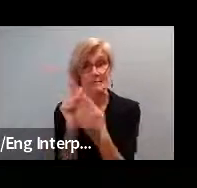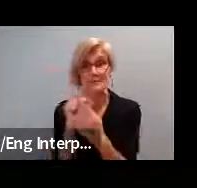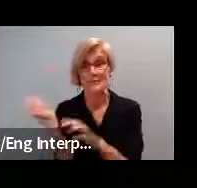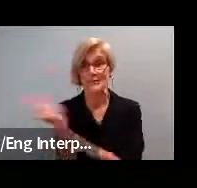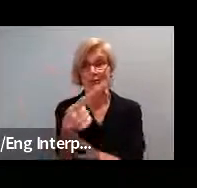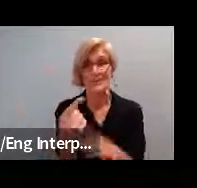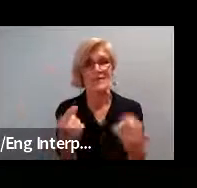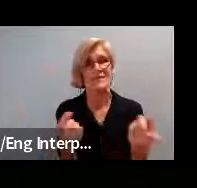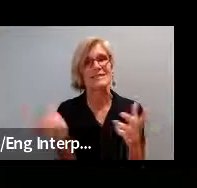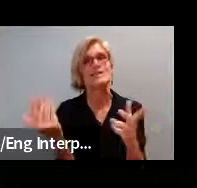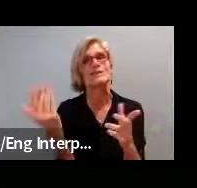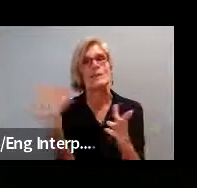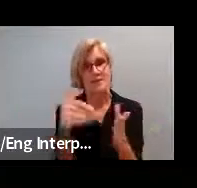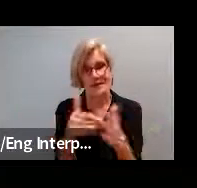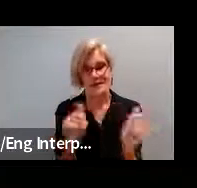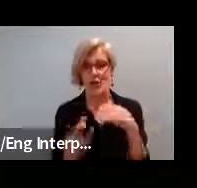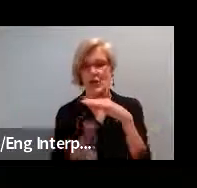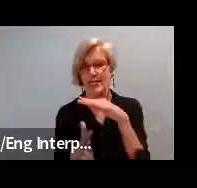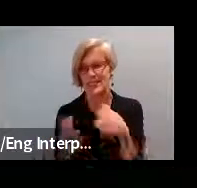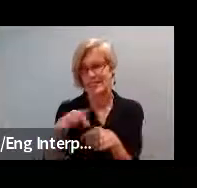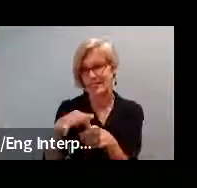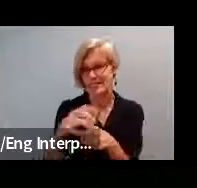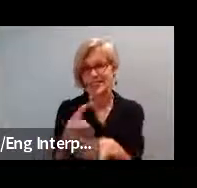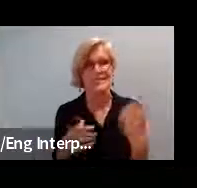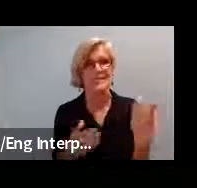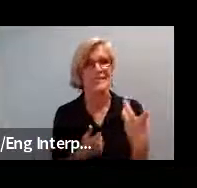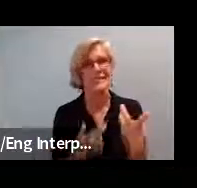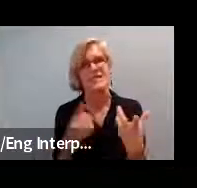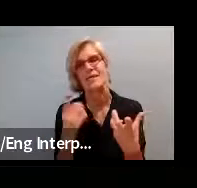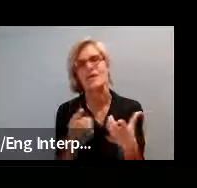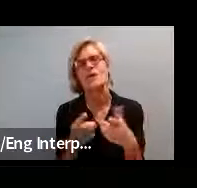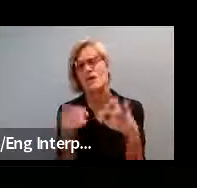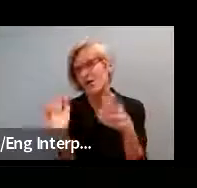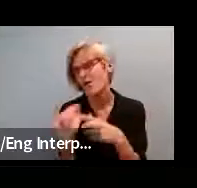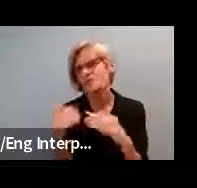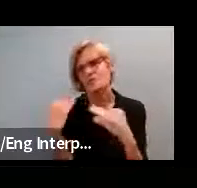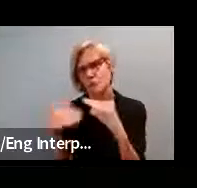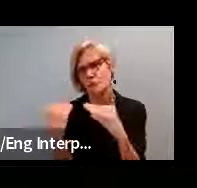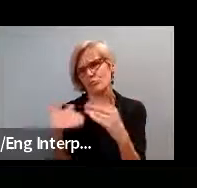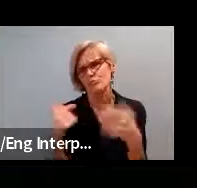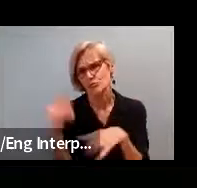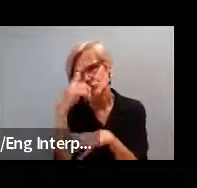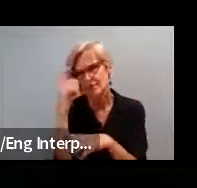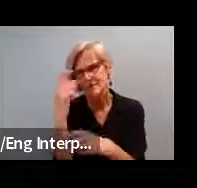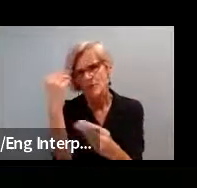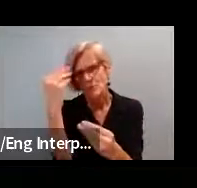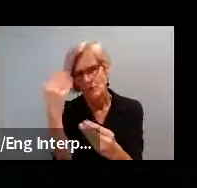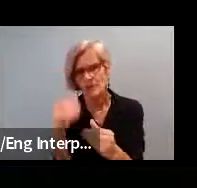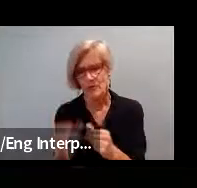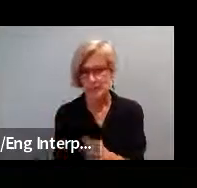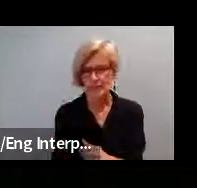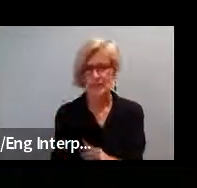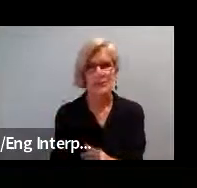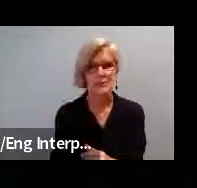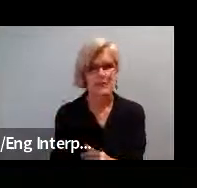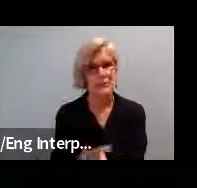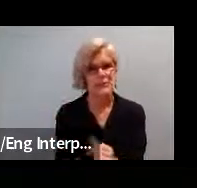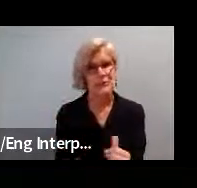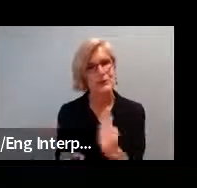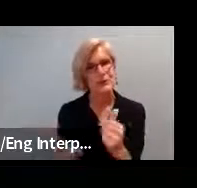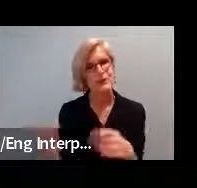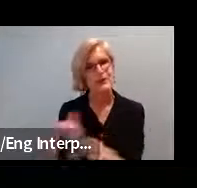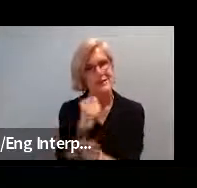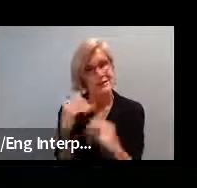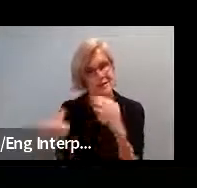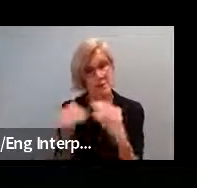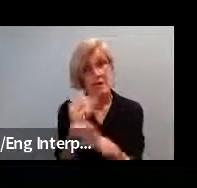have our Kinder Tea. We will be messaging you through the summer with updated information, so you will be hearing from us.